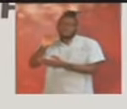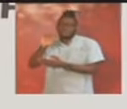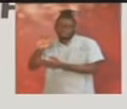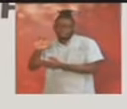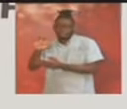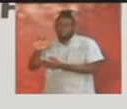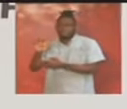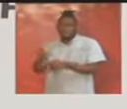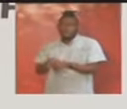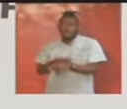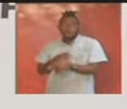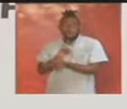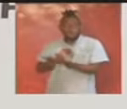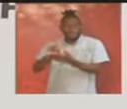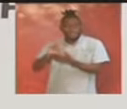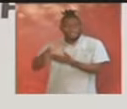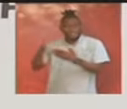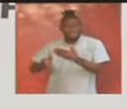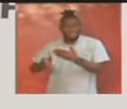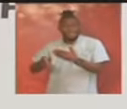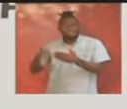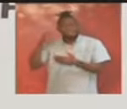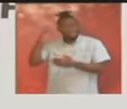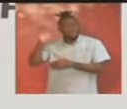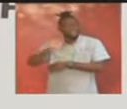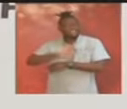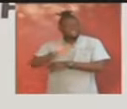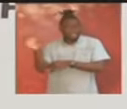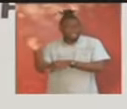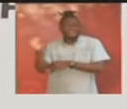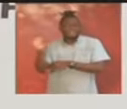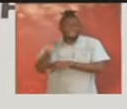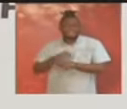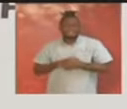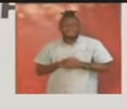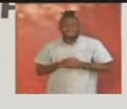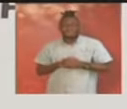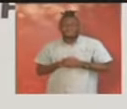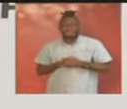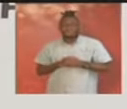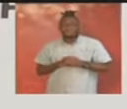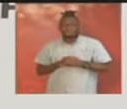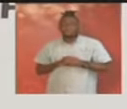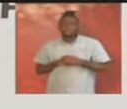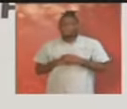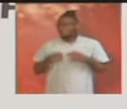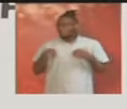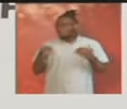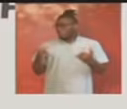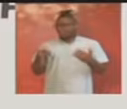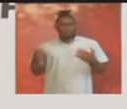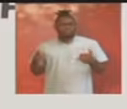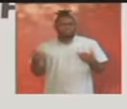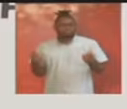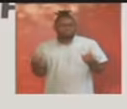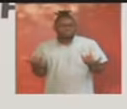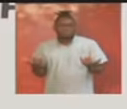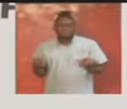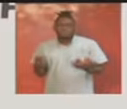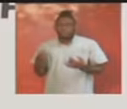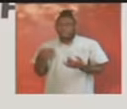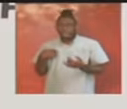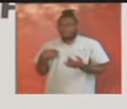Easter weekend. Thank you very much. And now we go to Dr. Mitchell, and her presentation is twofold. She herself has